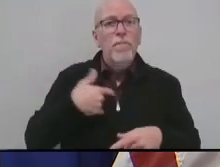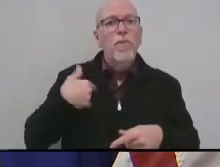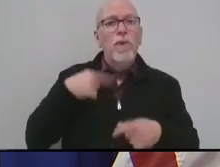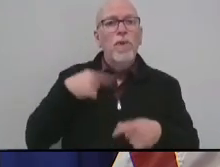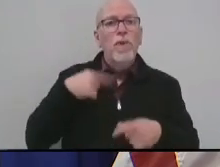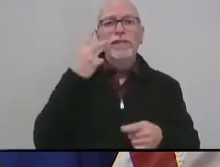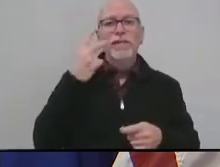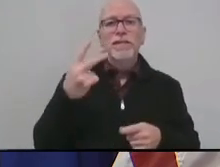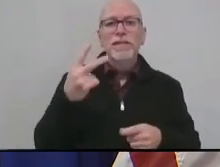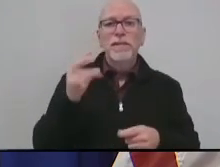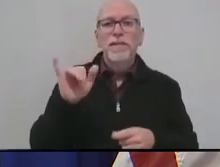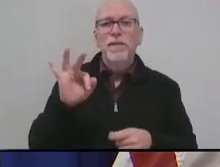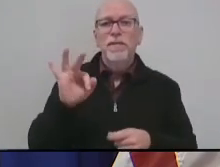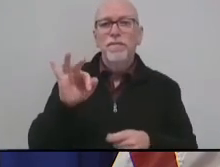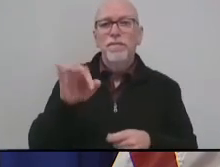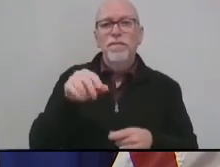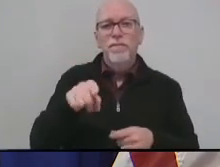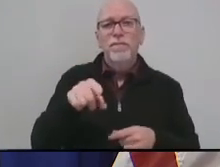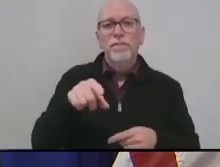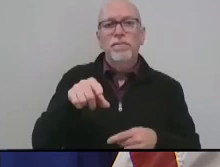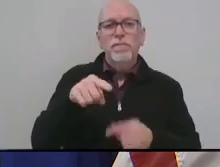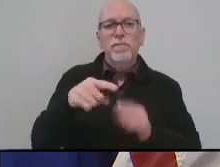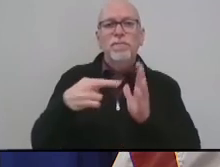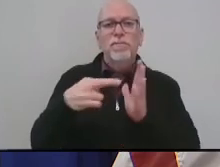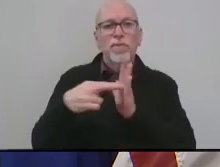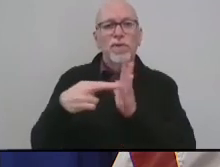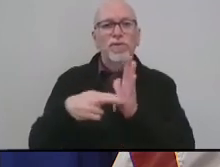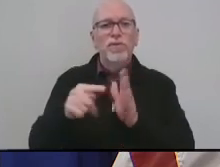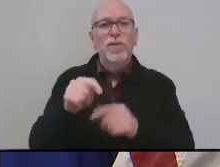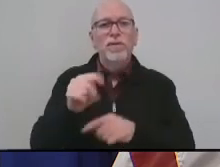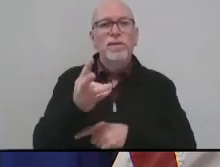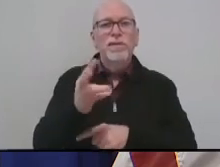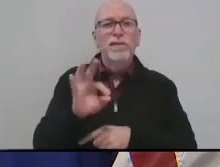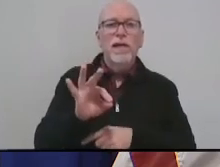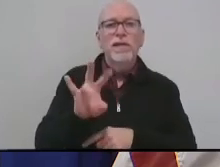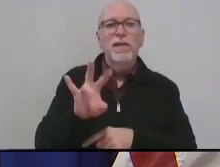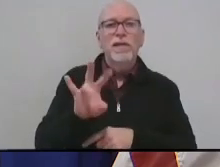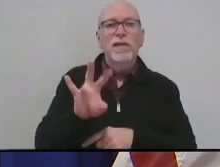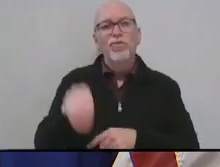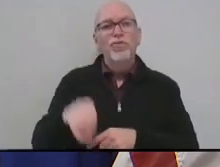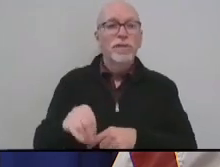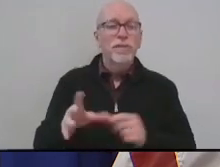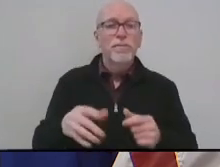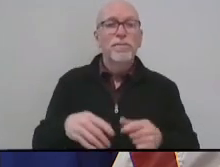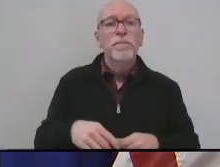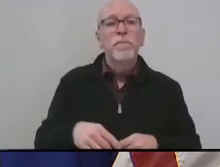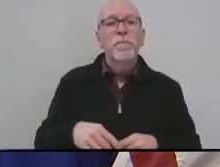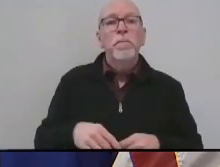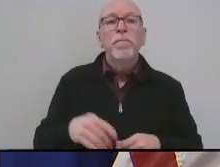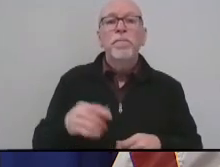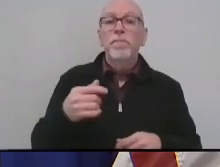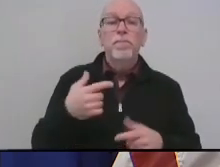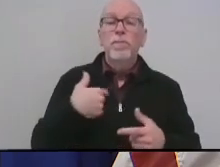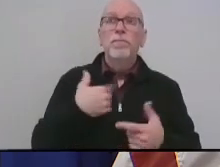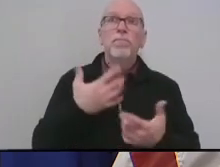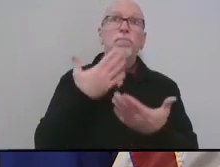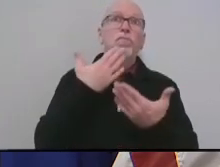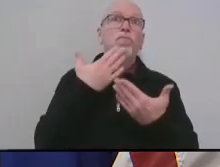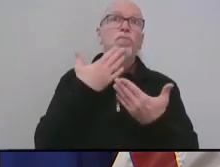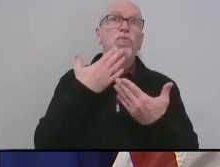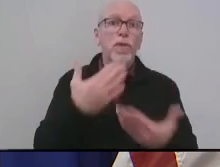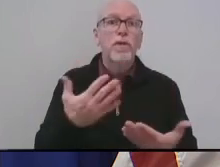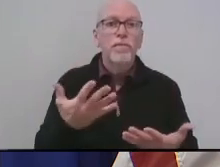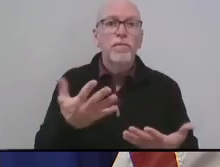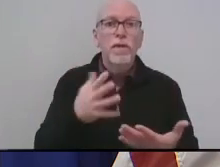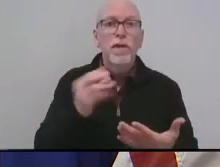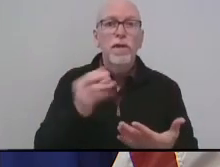they register in at the 69-70%. I'm grateful, and when the